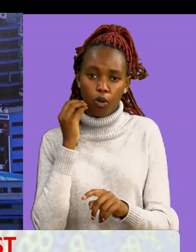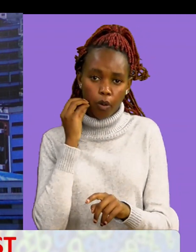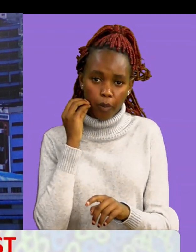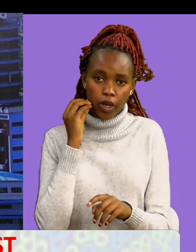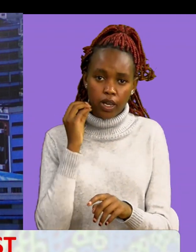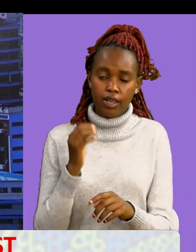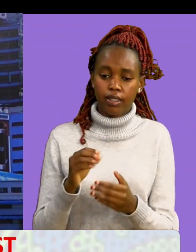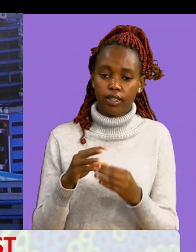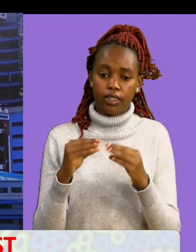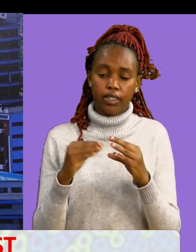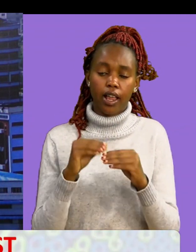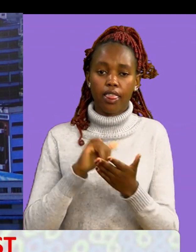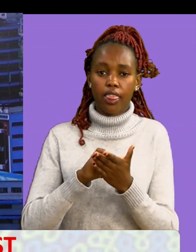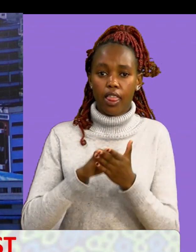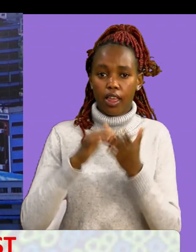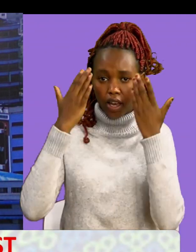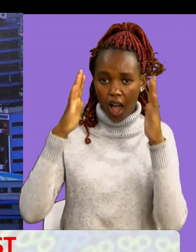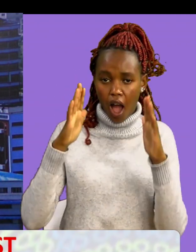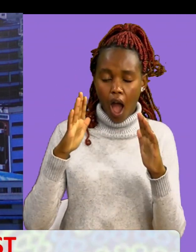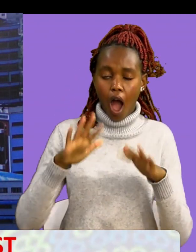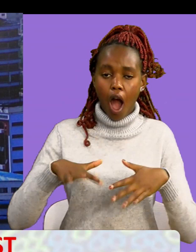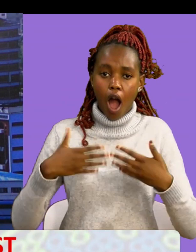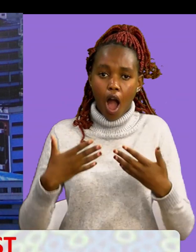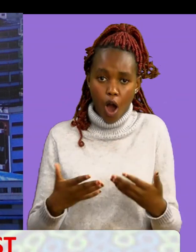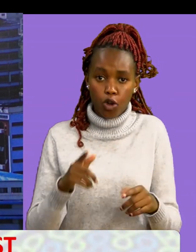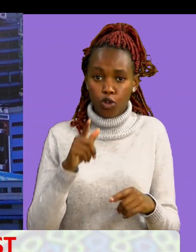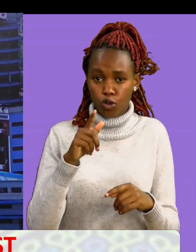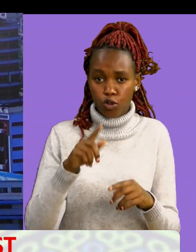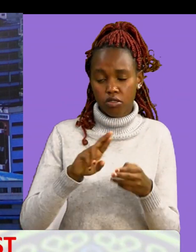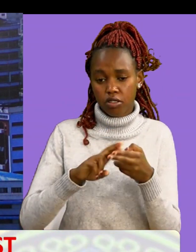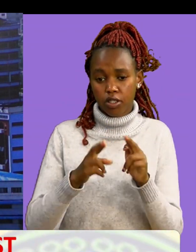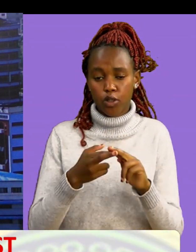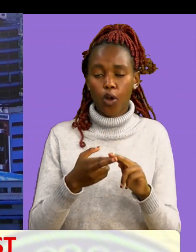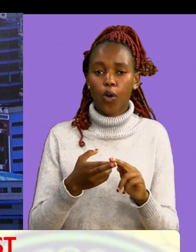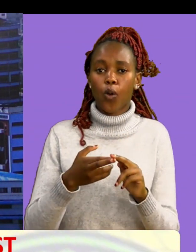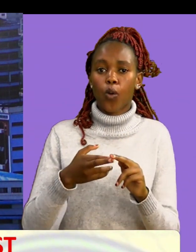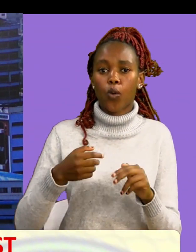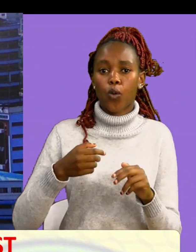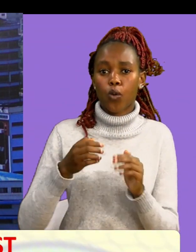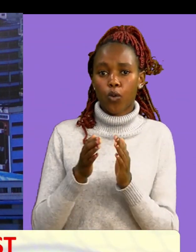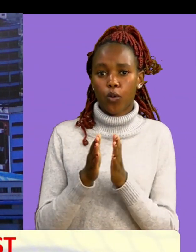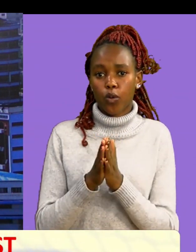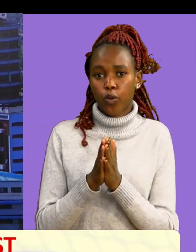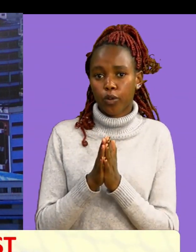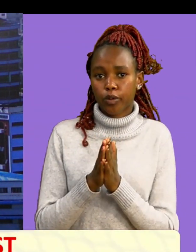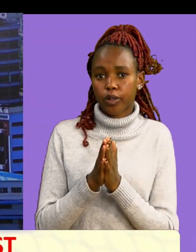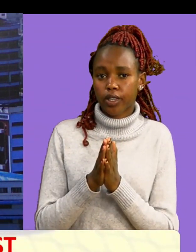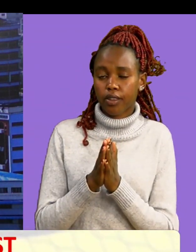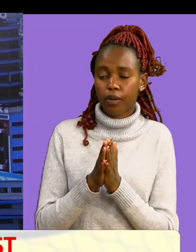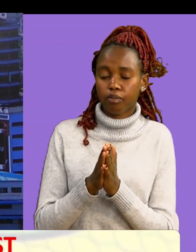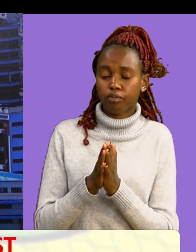awareness, because unajua how you relate with our brothers and sisters, who have different, disability,